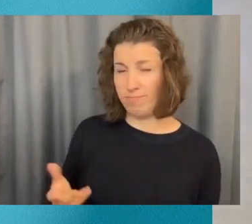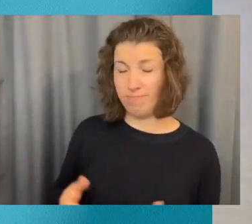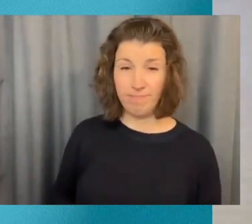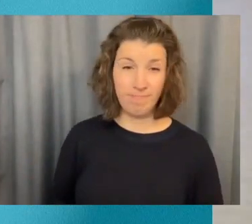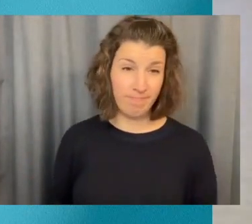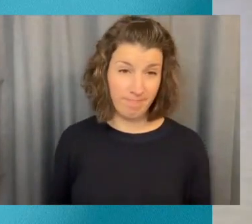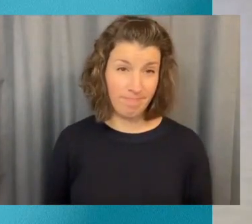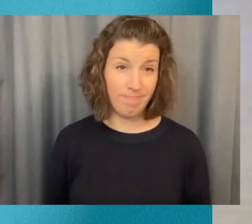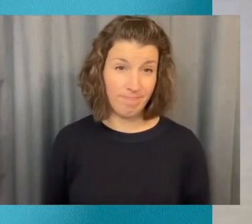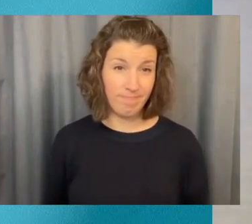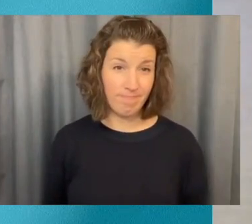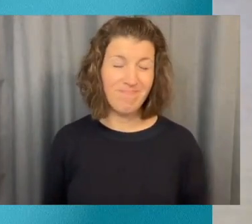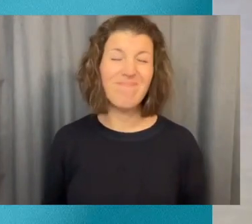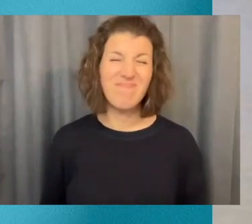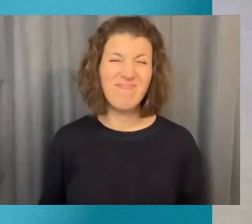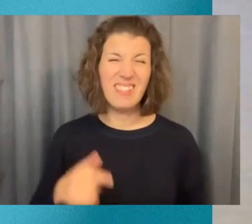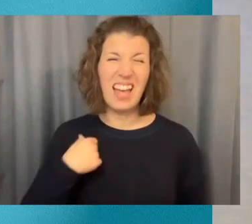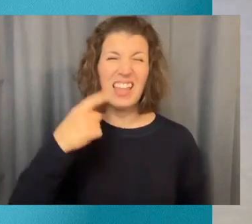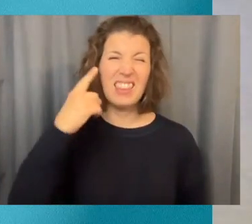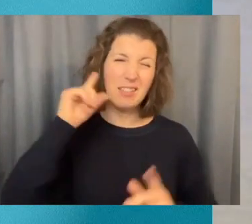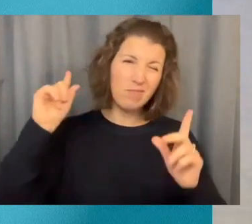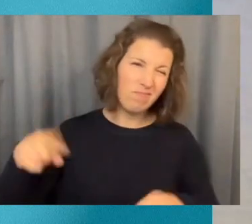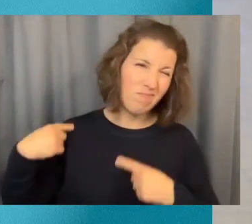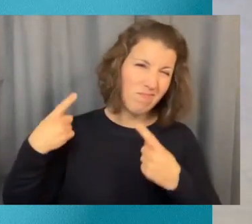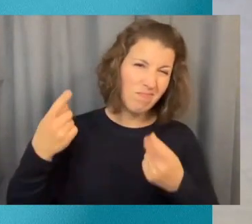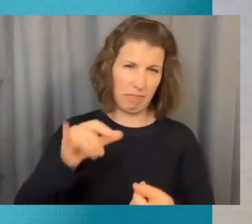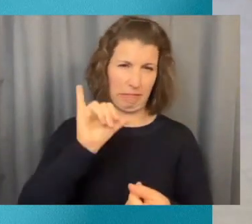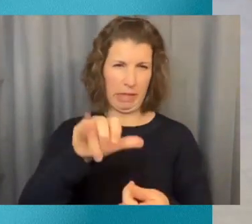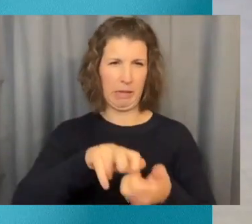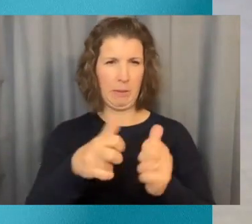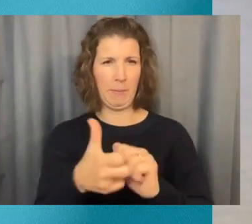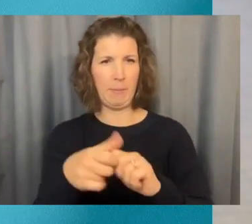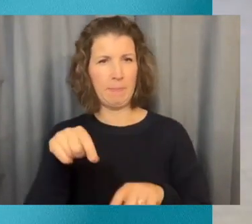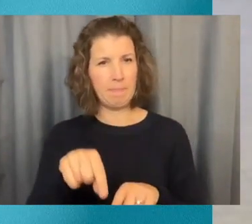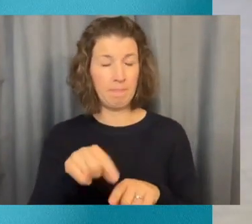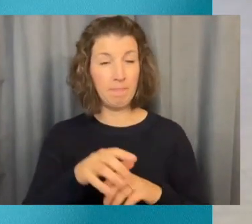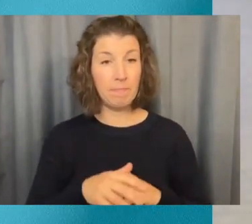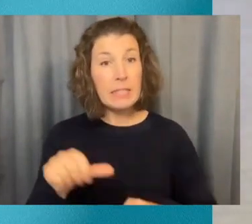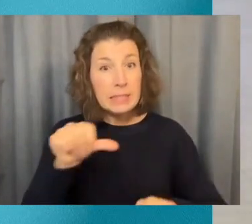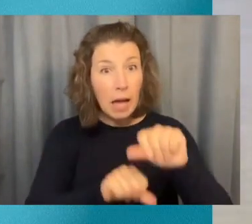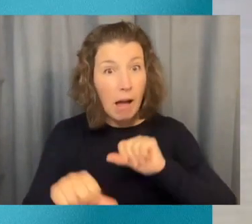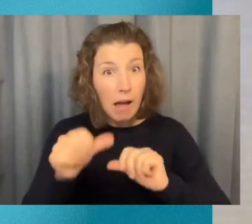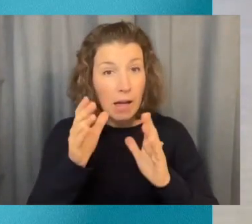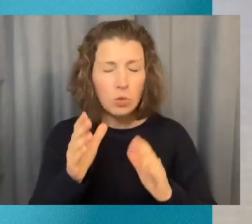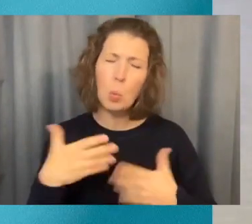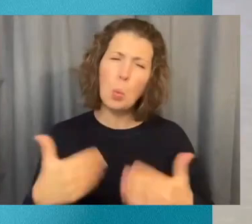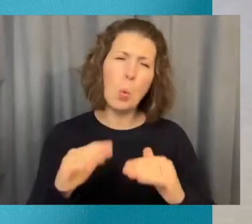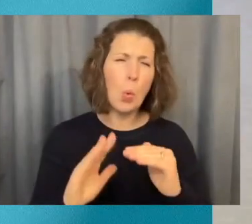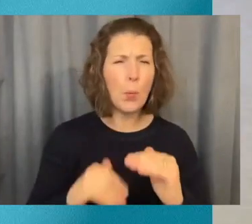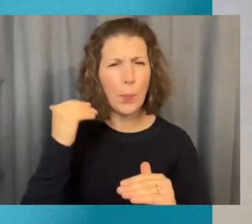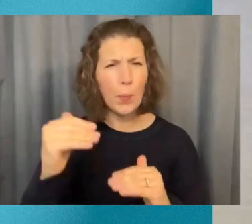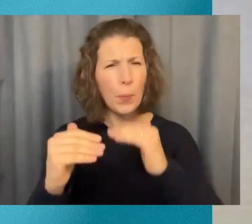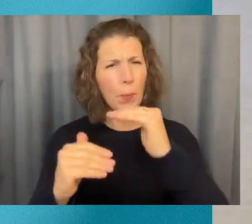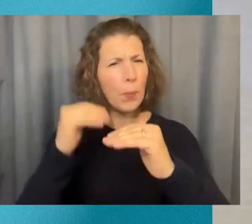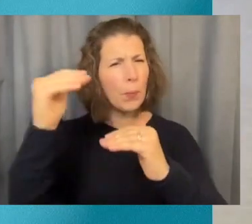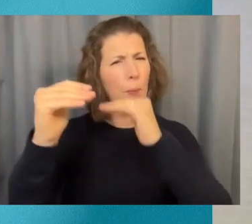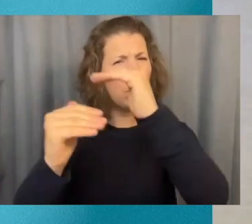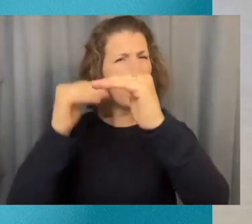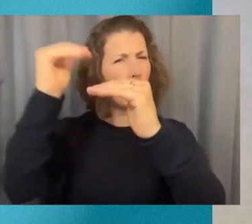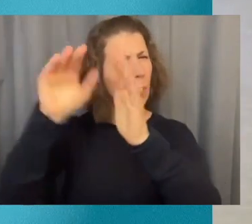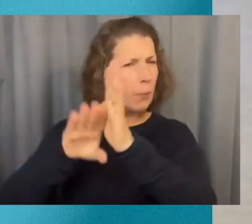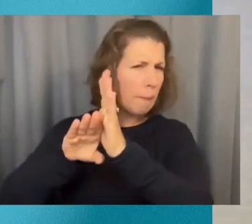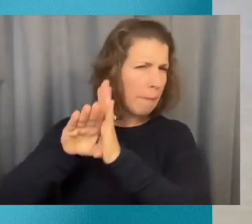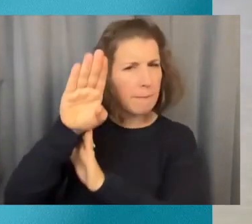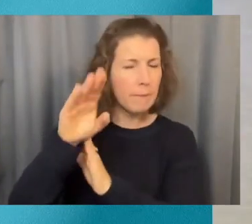I think that's been a problem. While science has been advancing, we've done two, what I think,